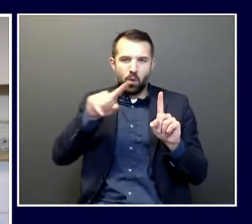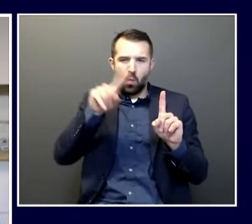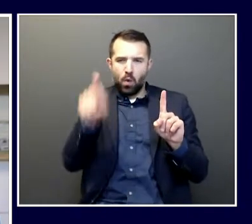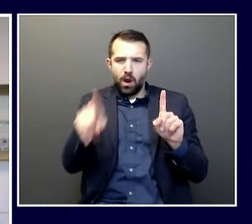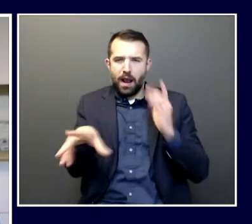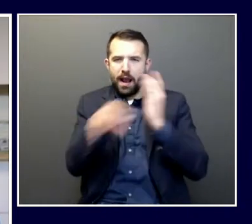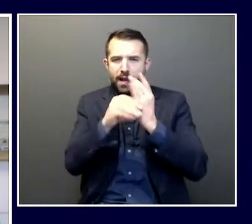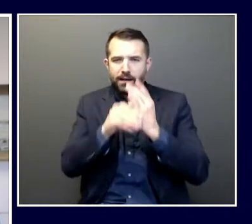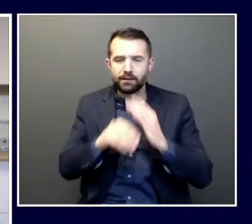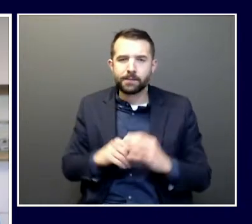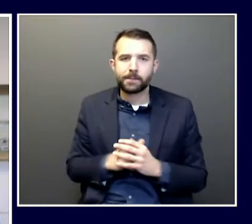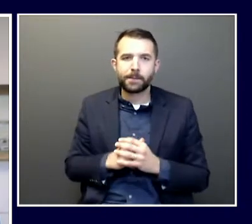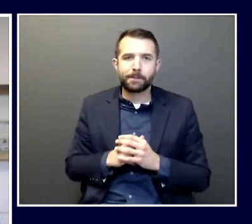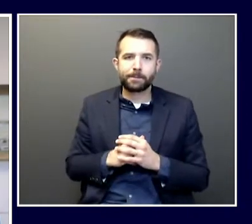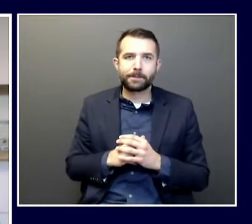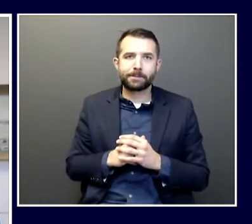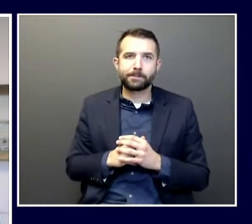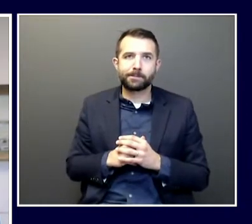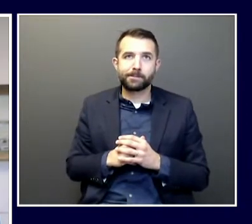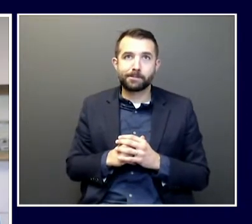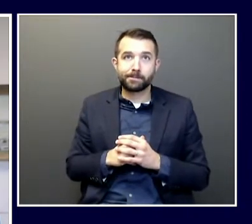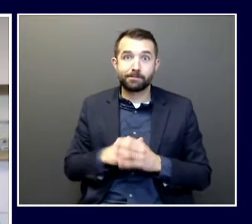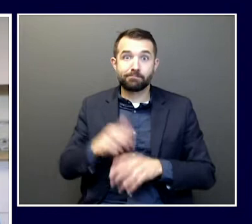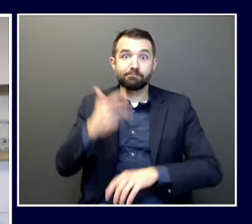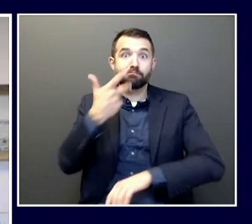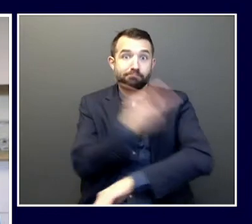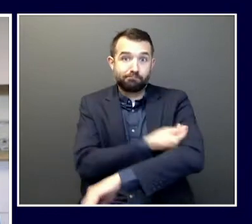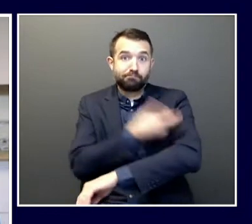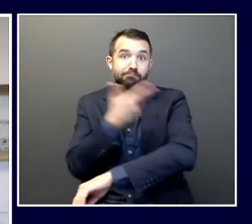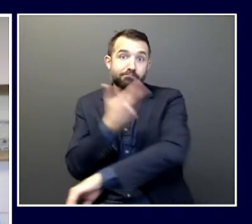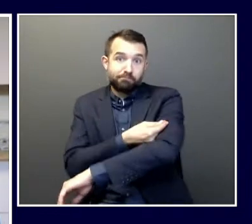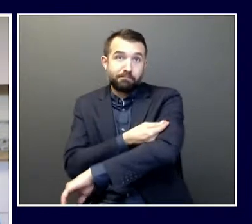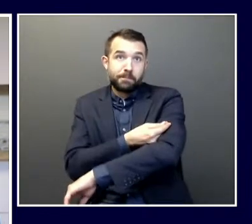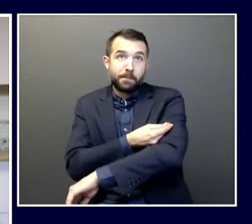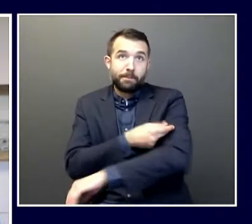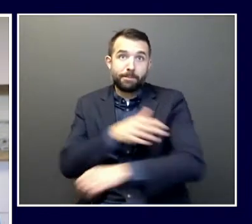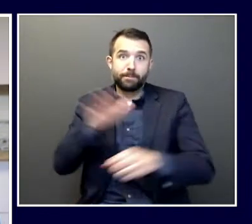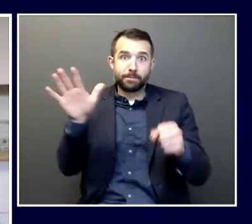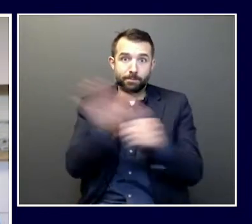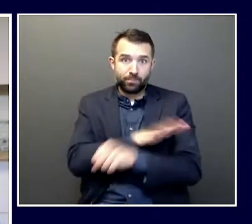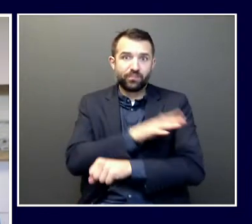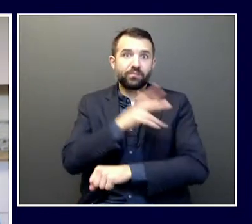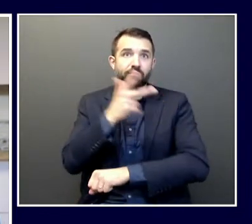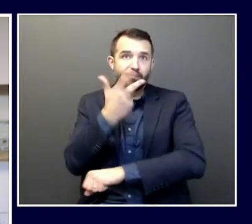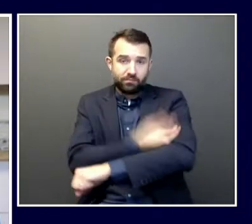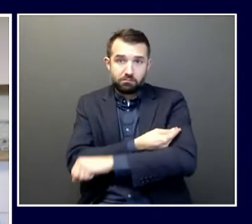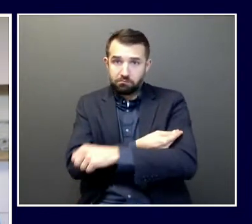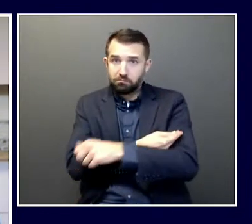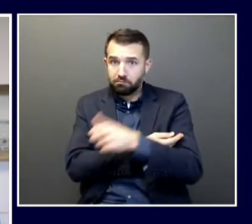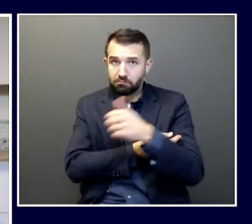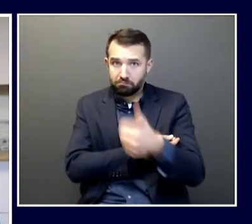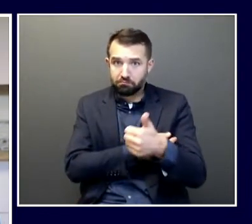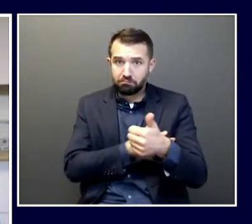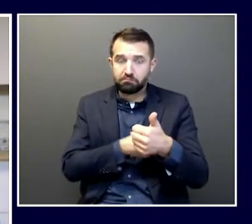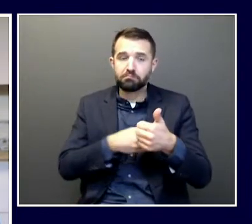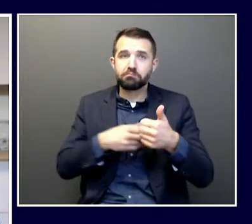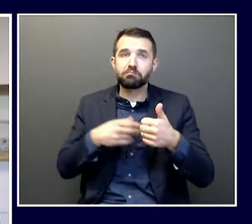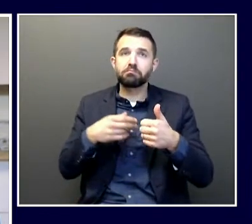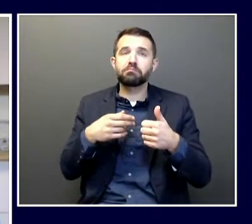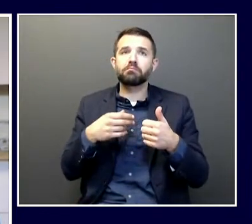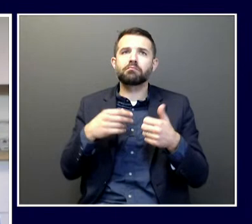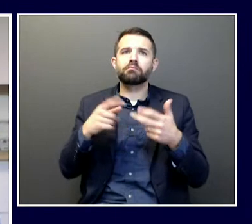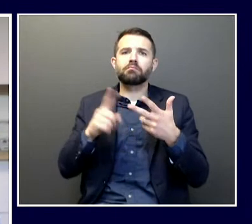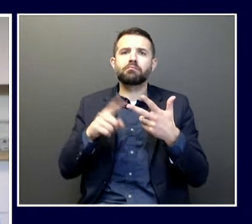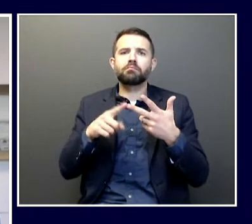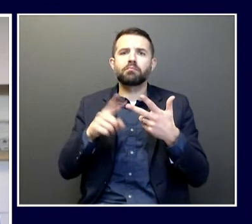vaccines is considered fully vaccinated, but is there any such time frame or factor for a booster? Not at this